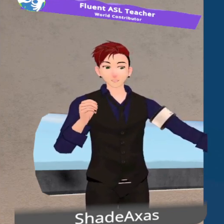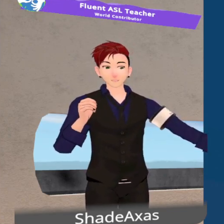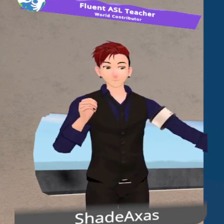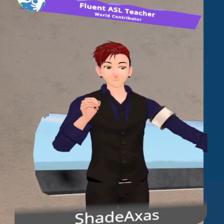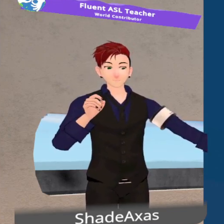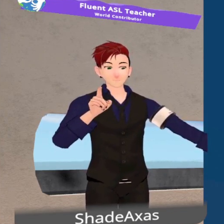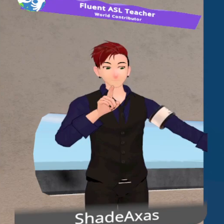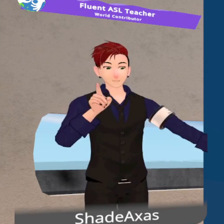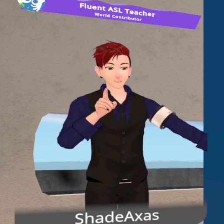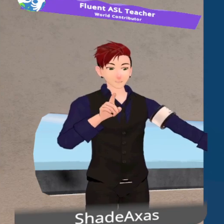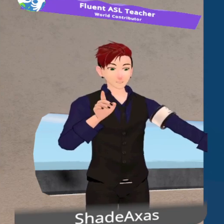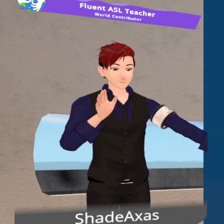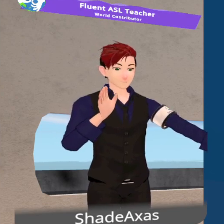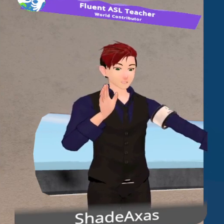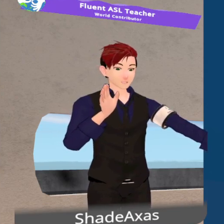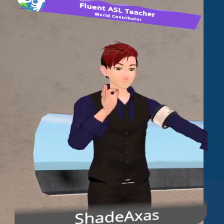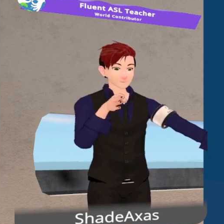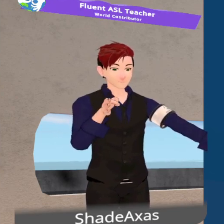the